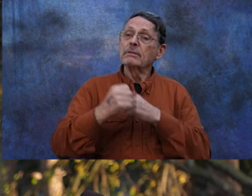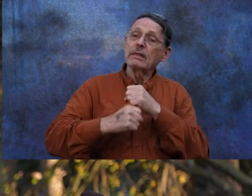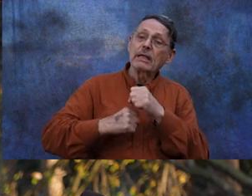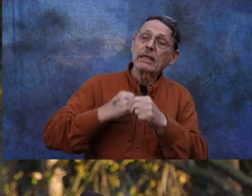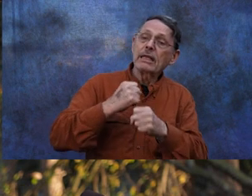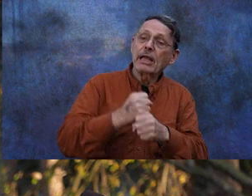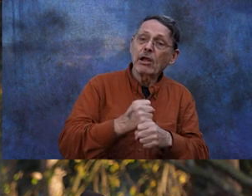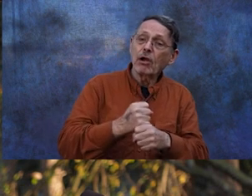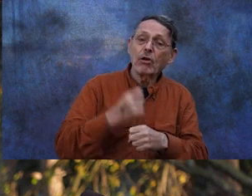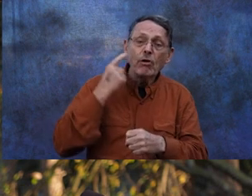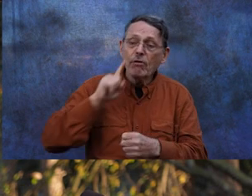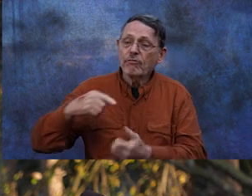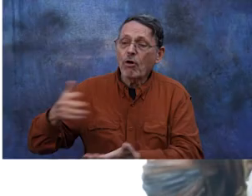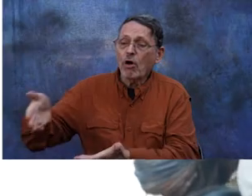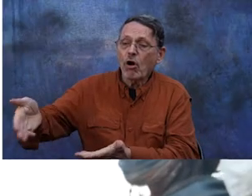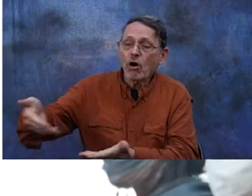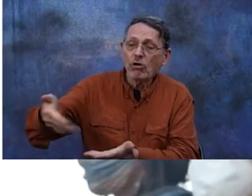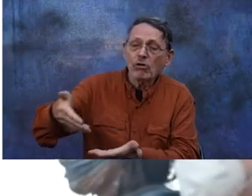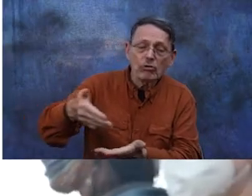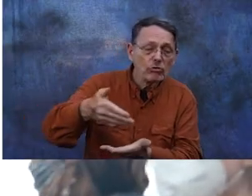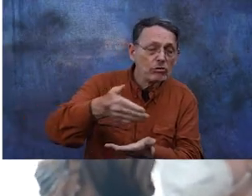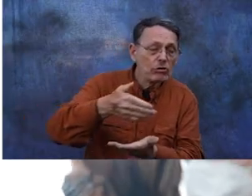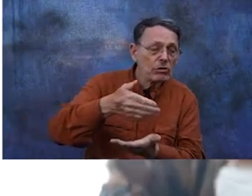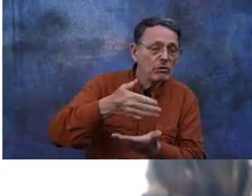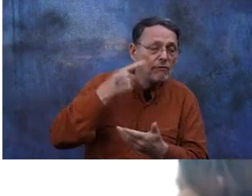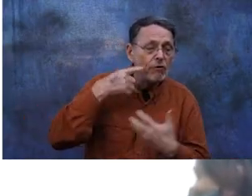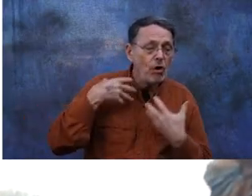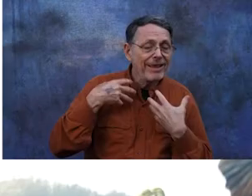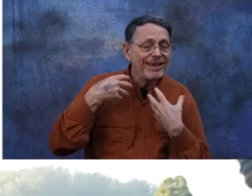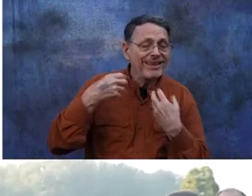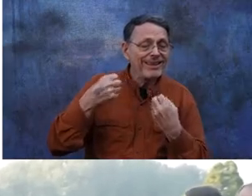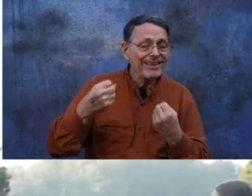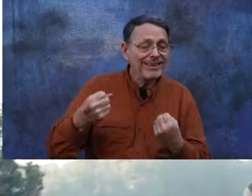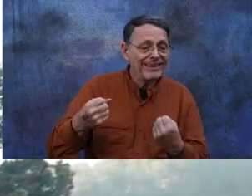A year of healing.